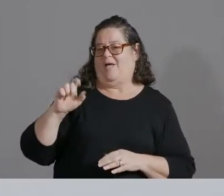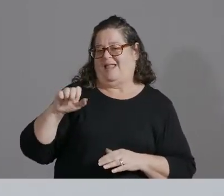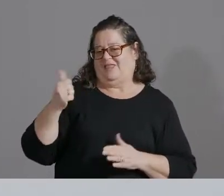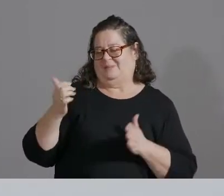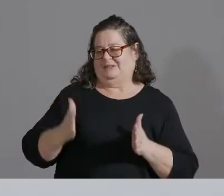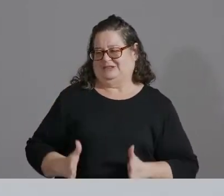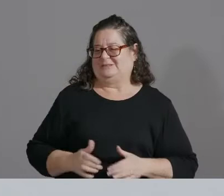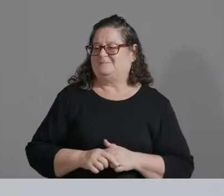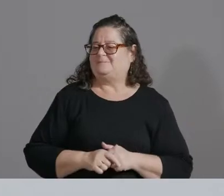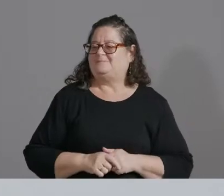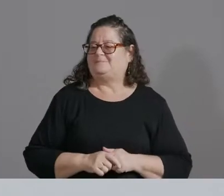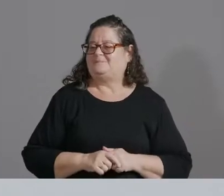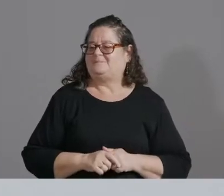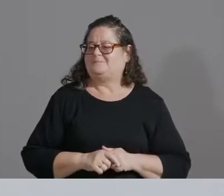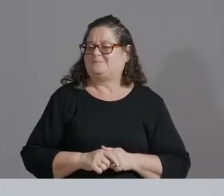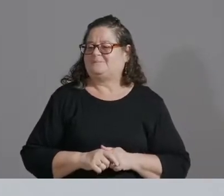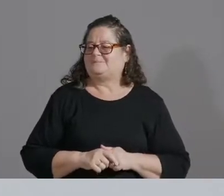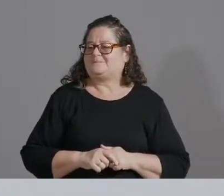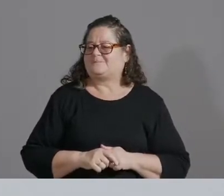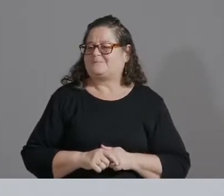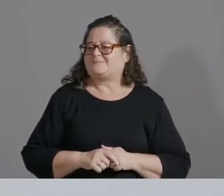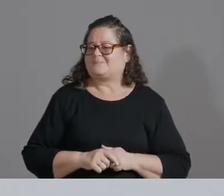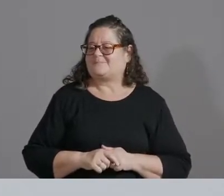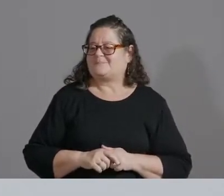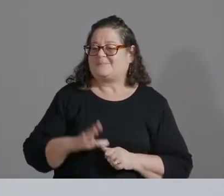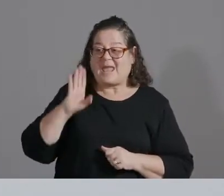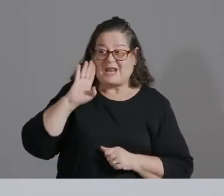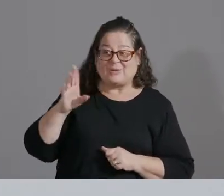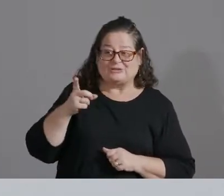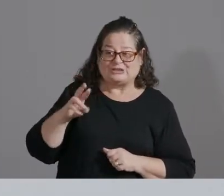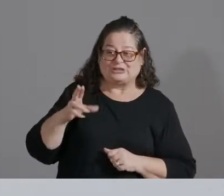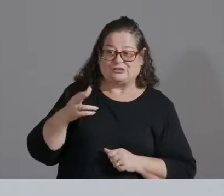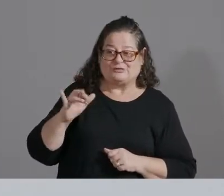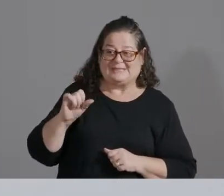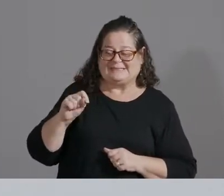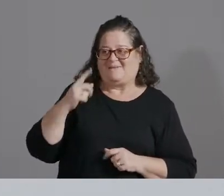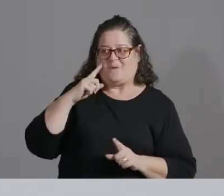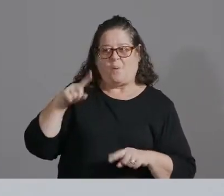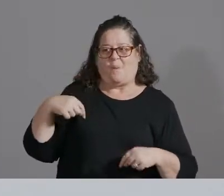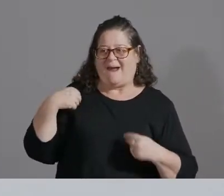I don't hear you. Hi, Dr. Christ. Oh, there you are. It's been a while. Yeah. Oh.